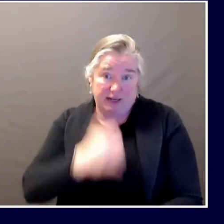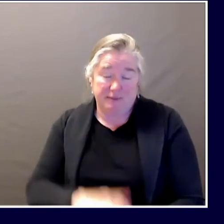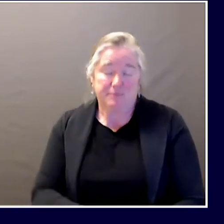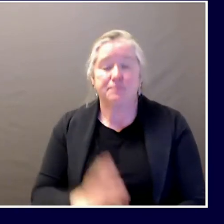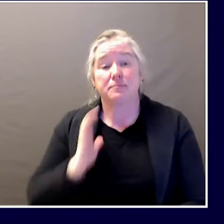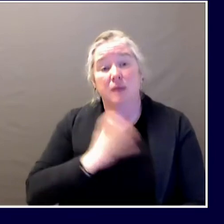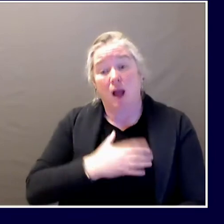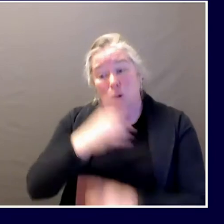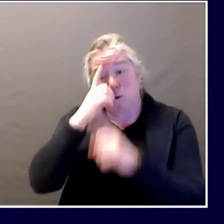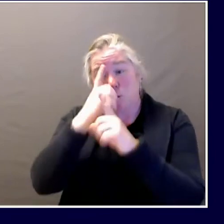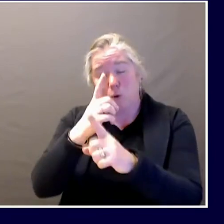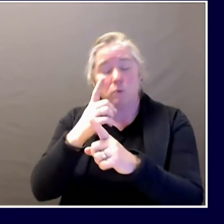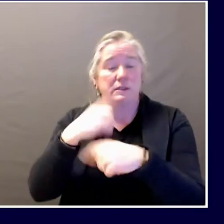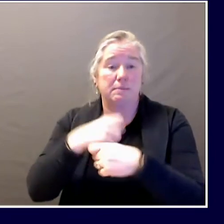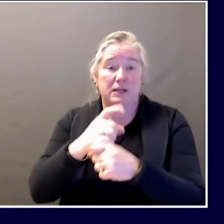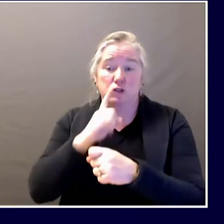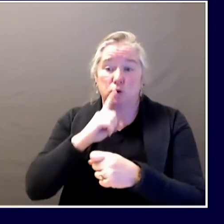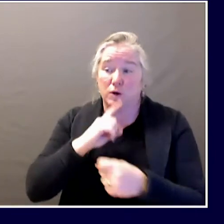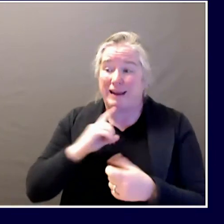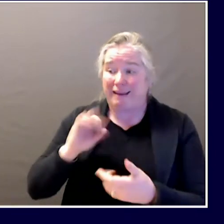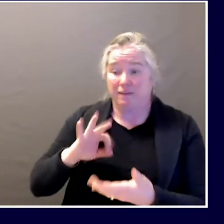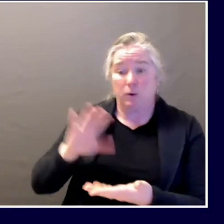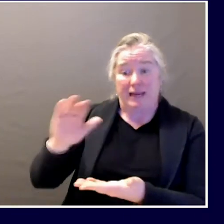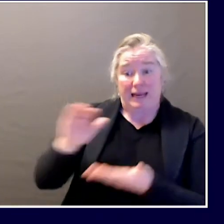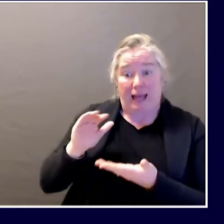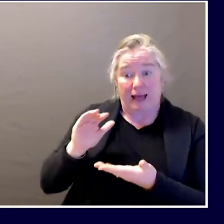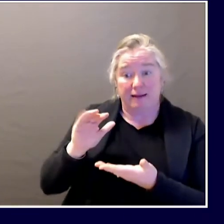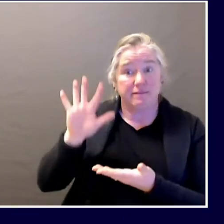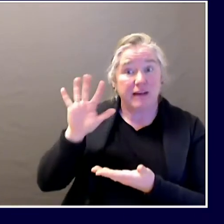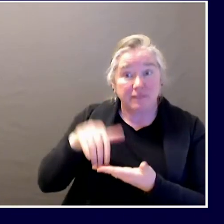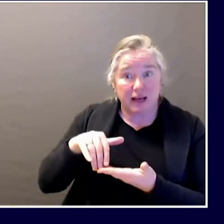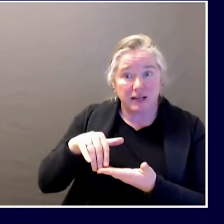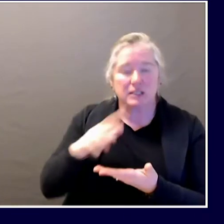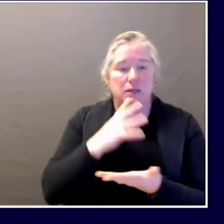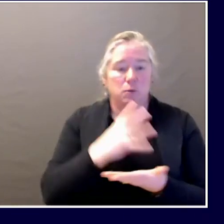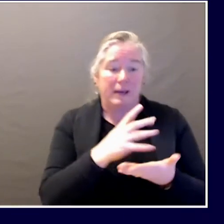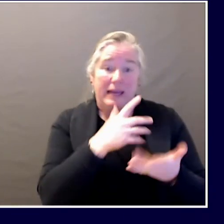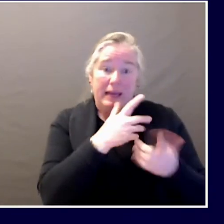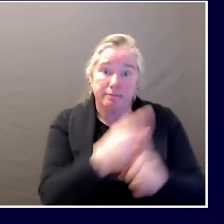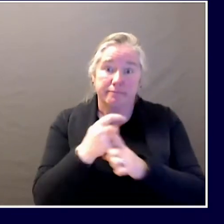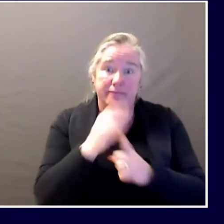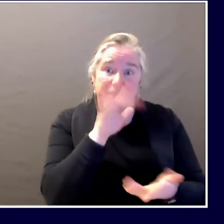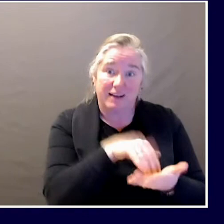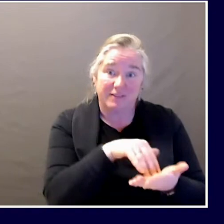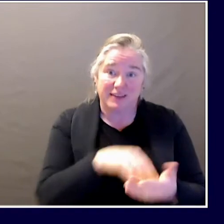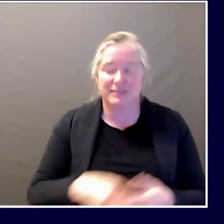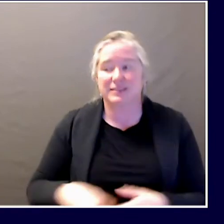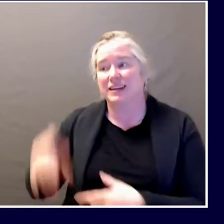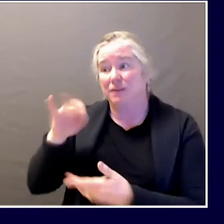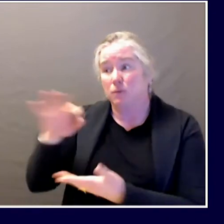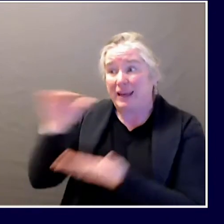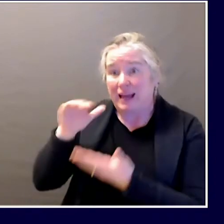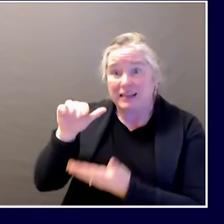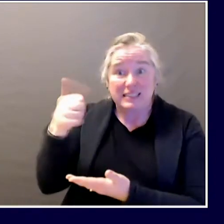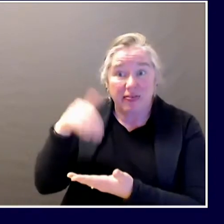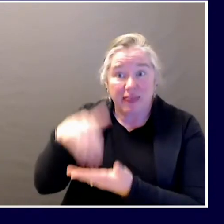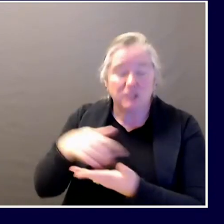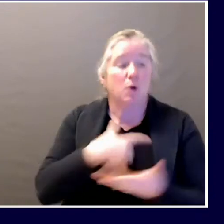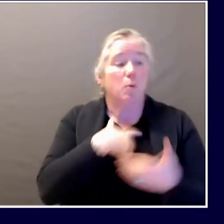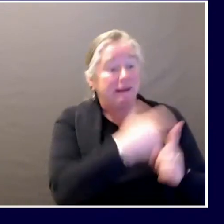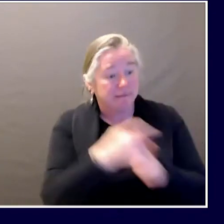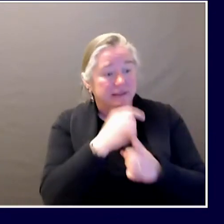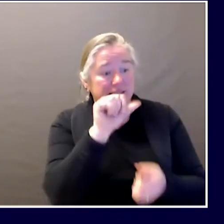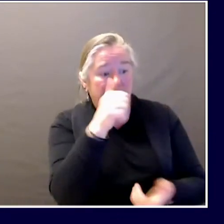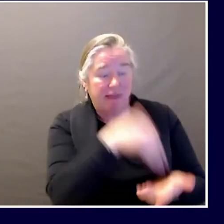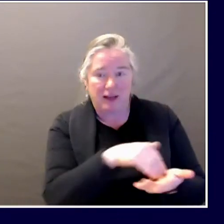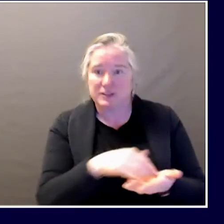to have a single dose wasted. The policy contains some steps for providers to follow in the event that as they near